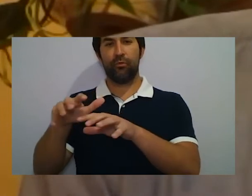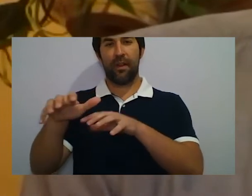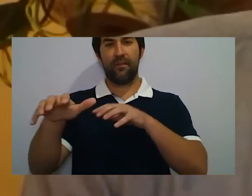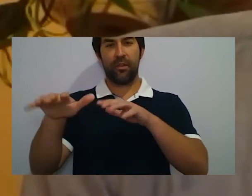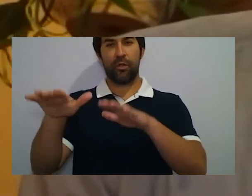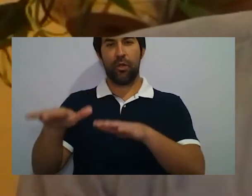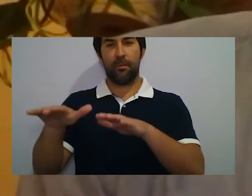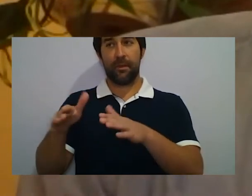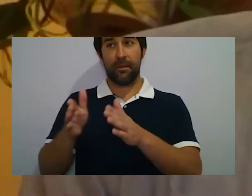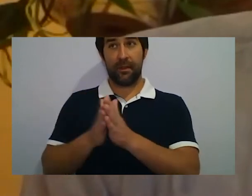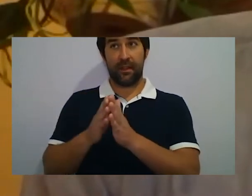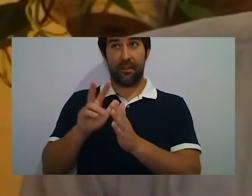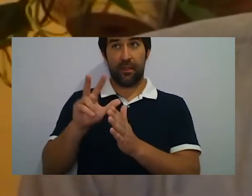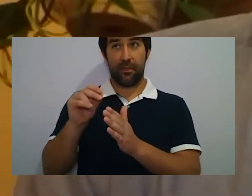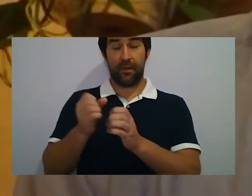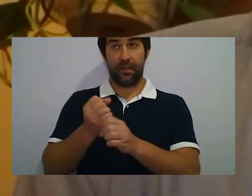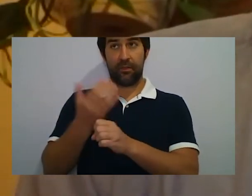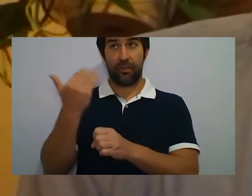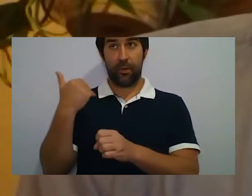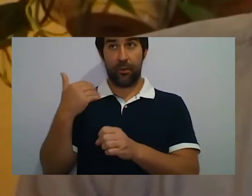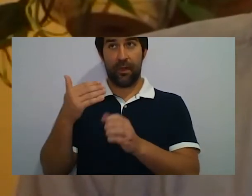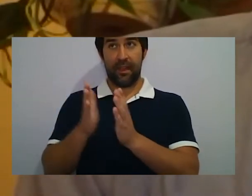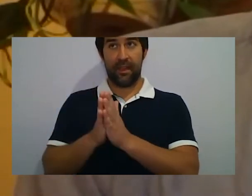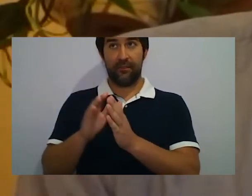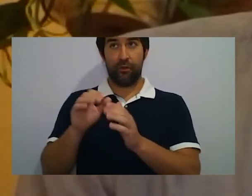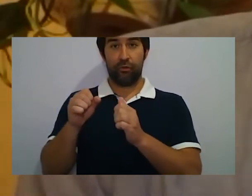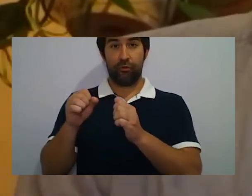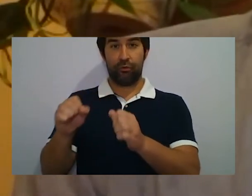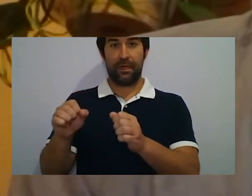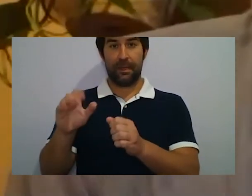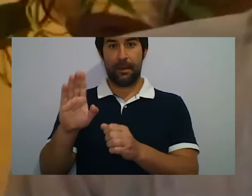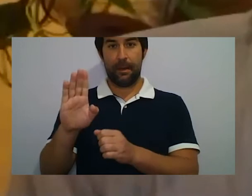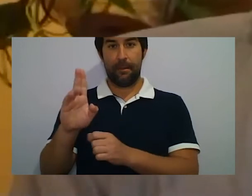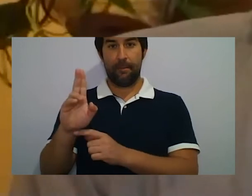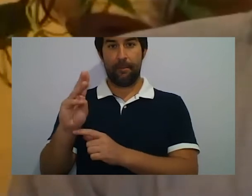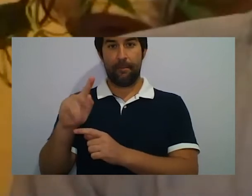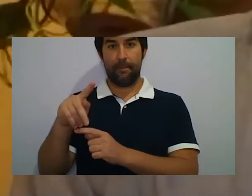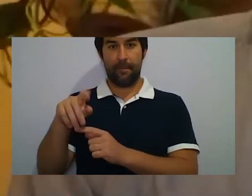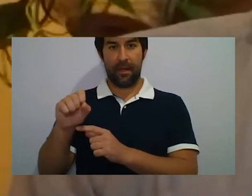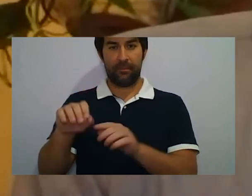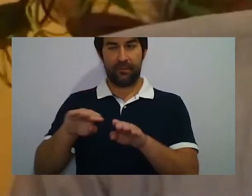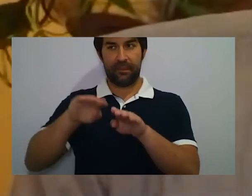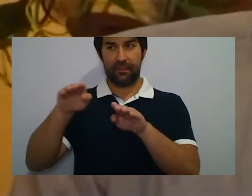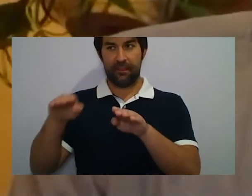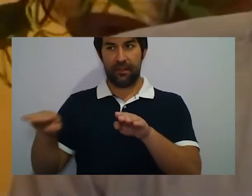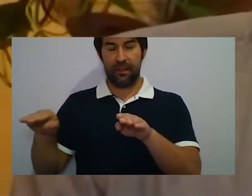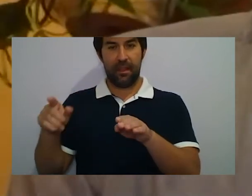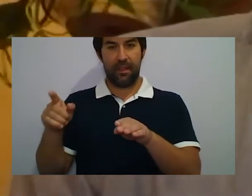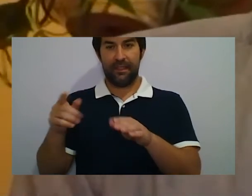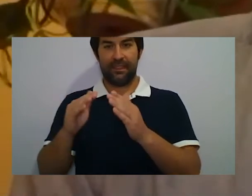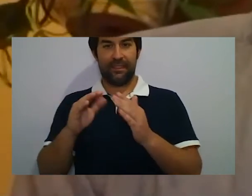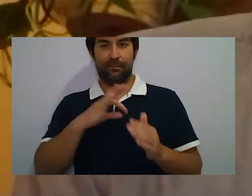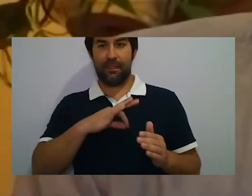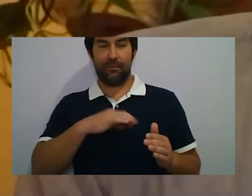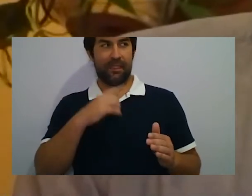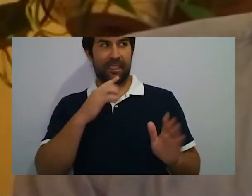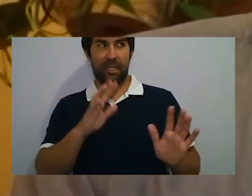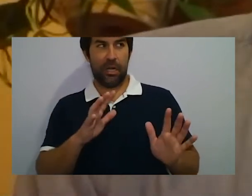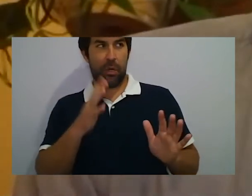And so there again, as we think about safety projects, that is driven by crash data, by actual